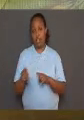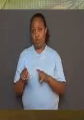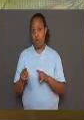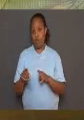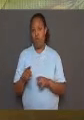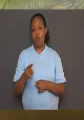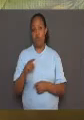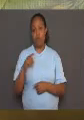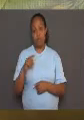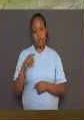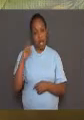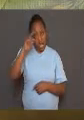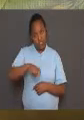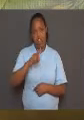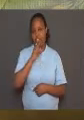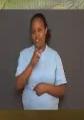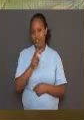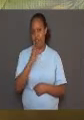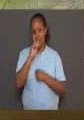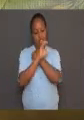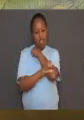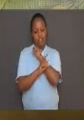necessary for a country's development.